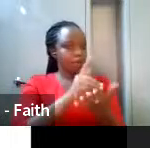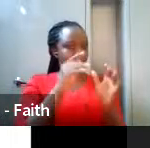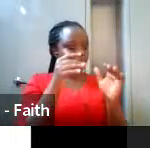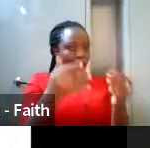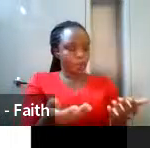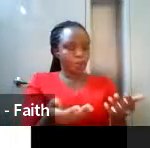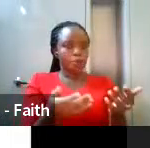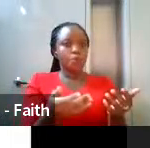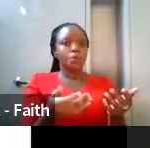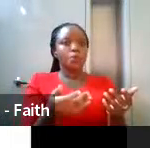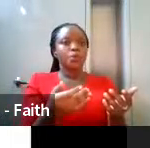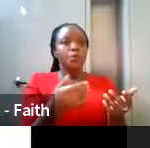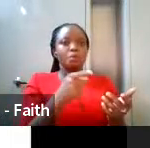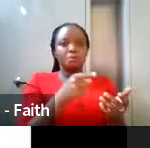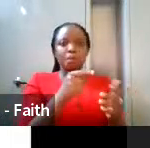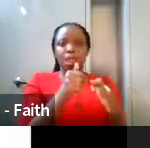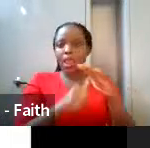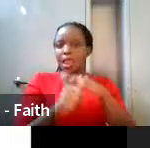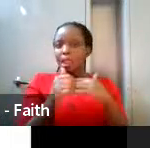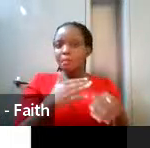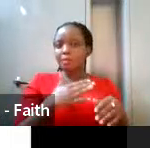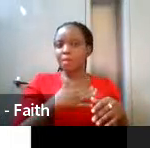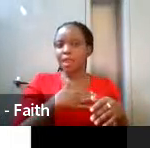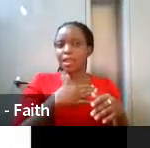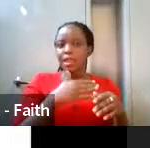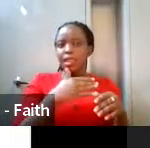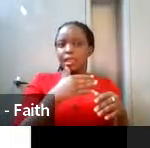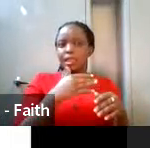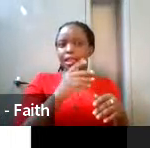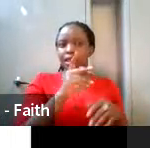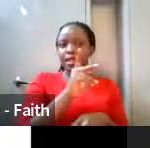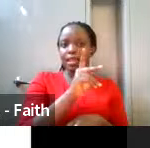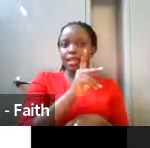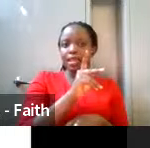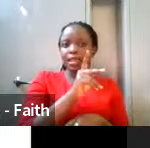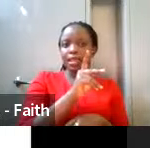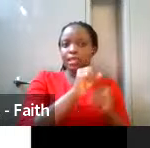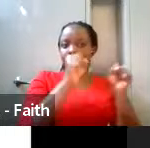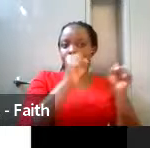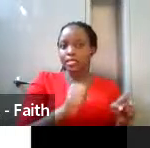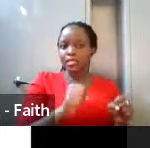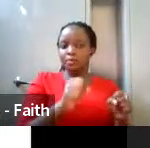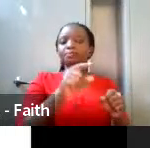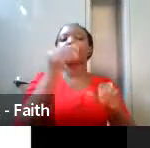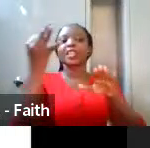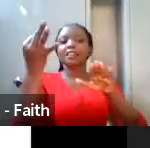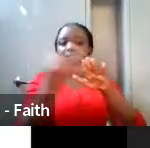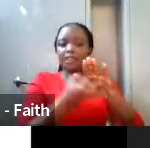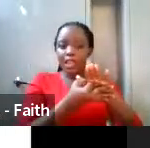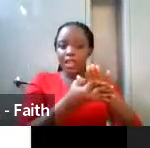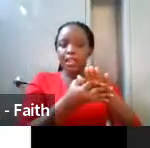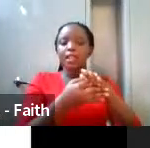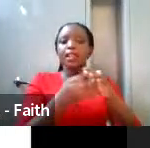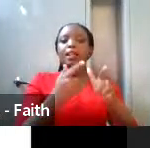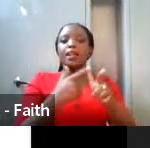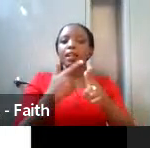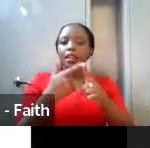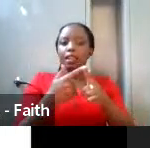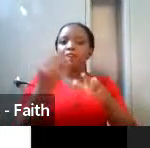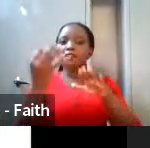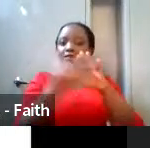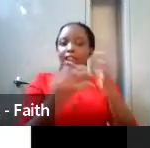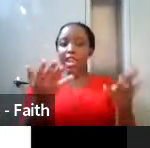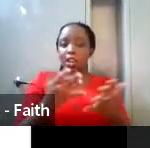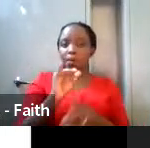my the other portal, the Filing, iTax? filing is done on